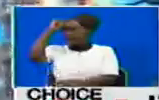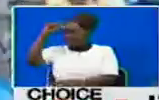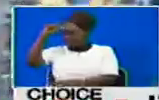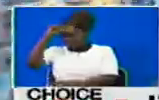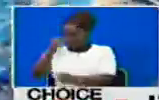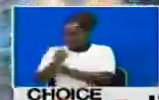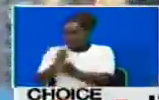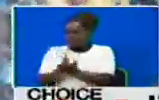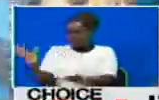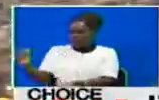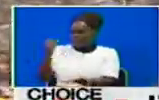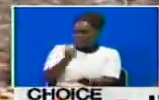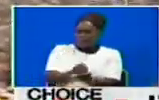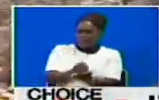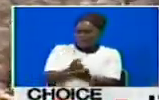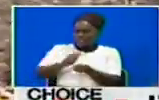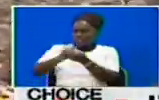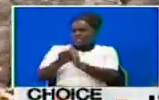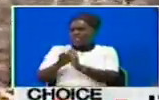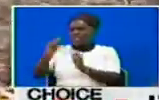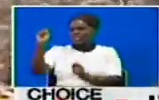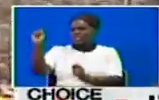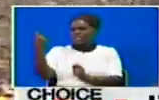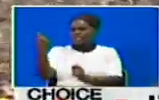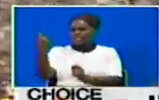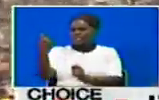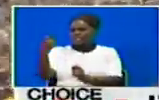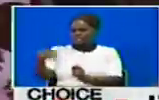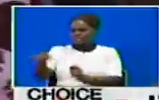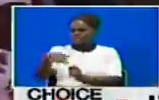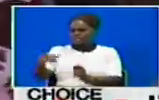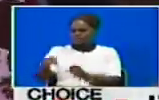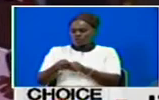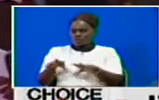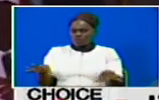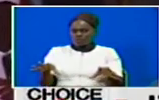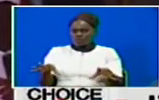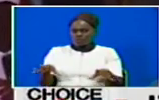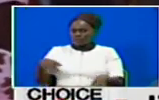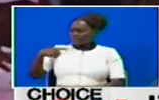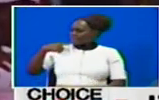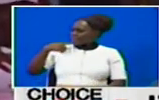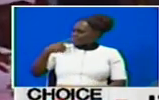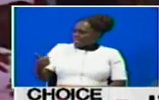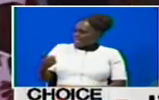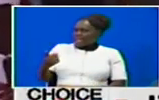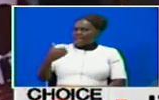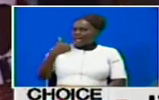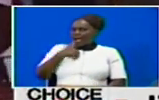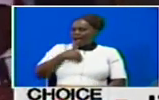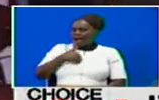ensure appointments reflect the face of Kenya through regional and ethnic diversity. Tukiwaambia tuko na njaa